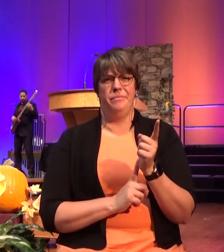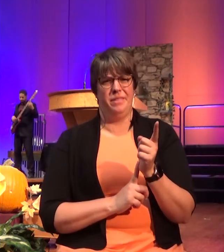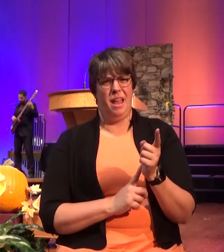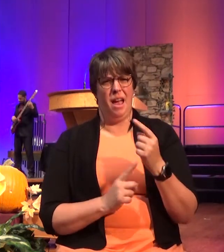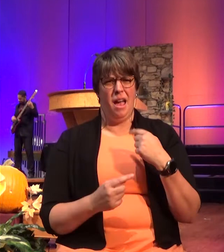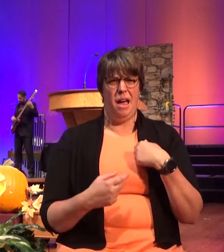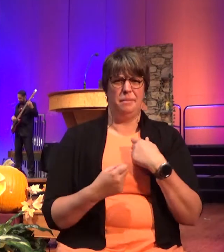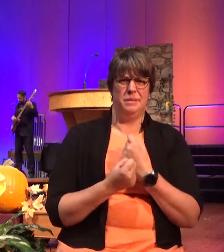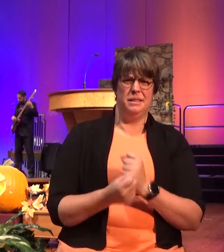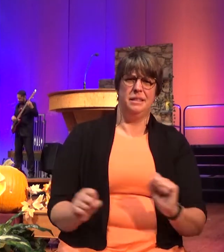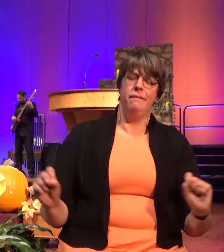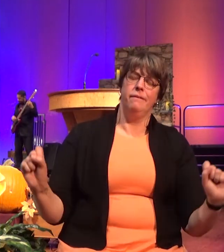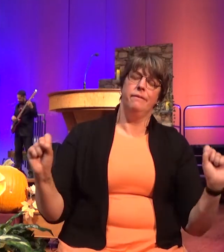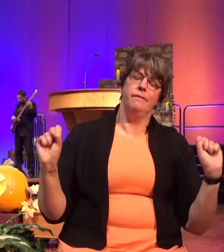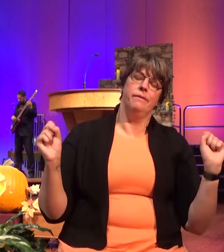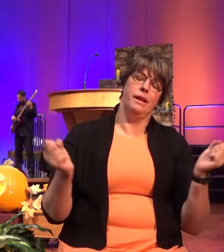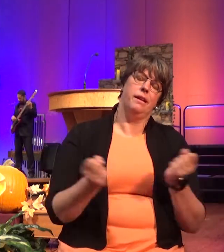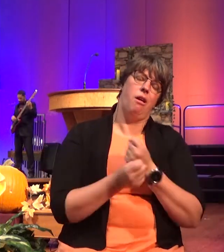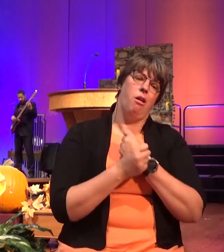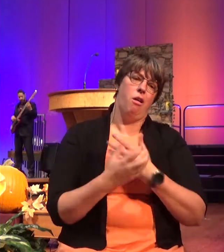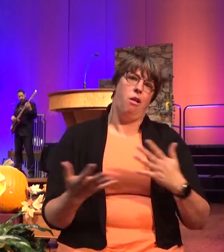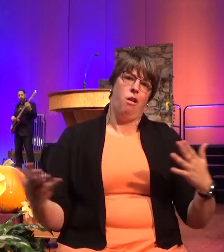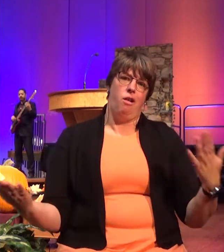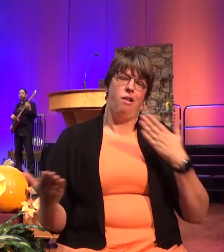am safe and all is well.